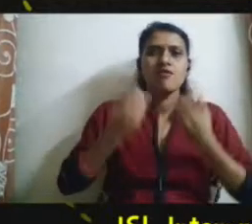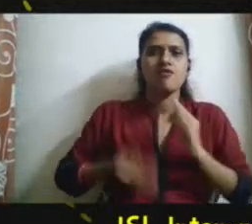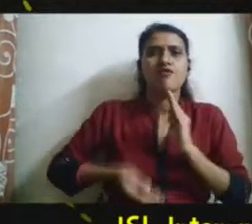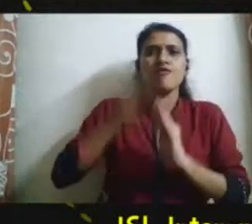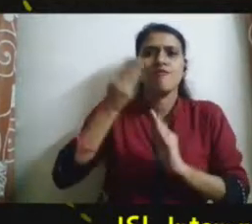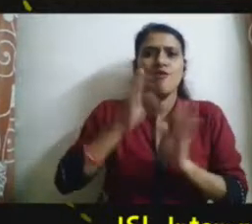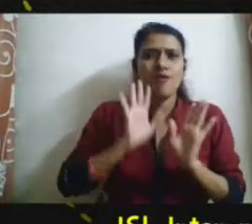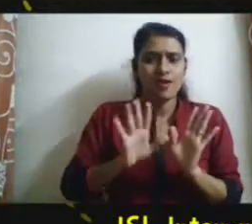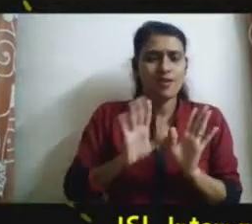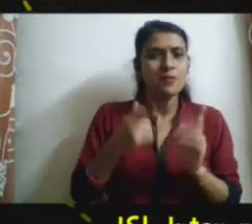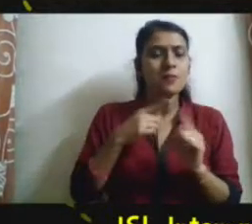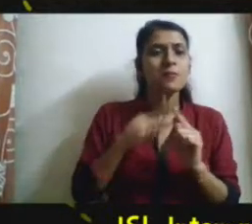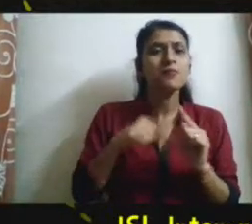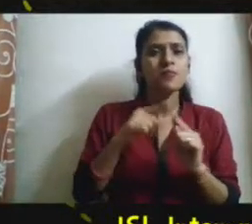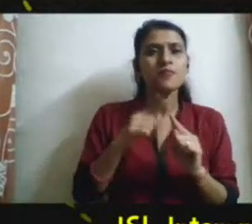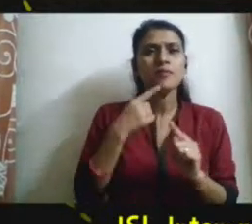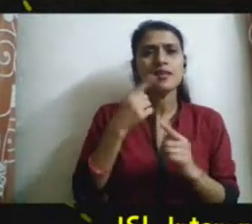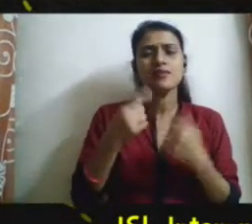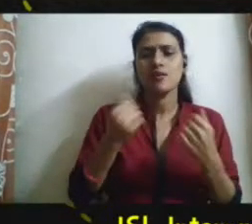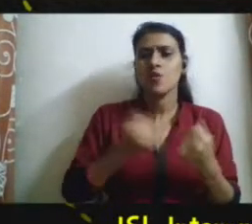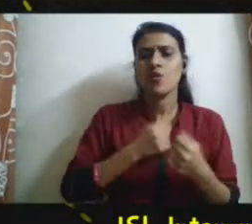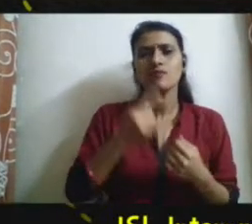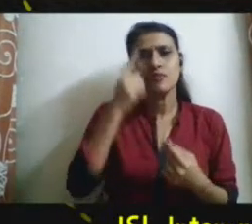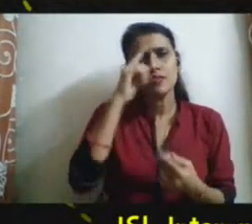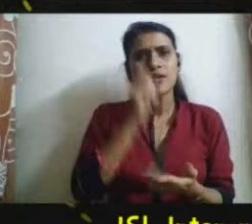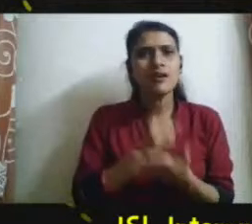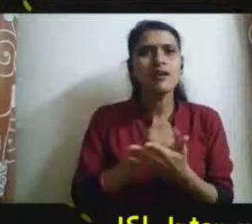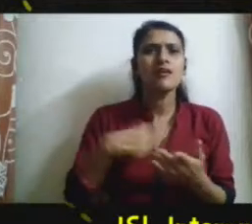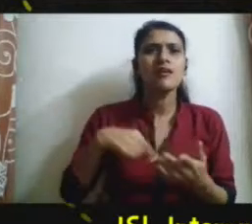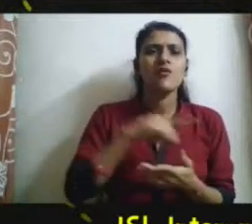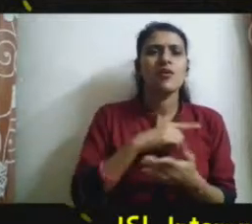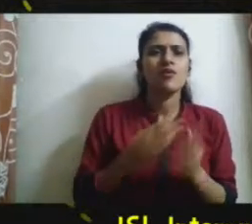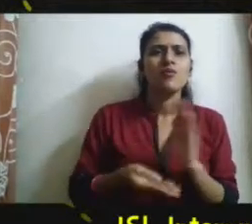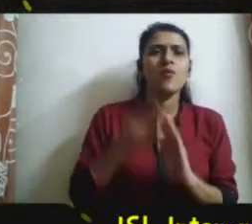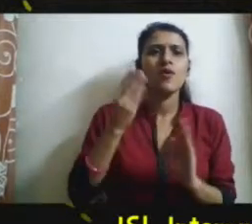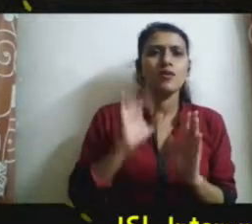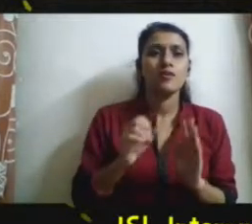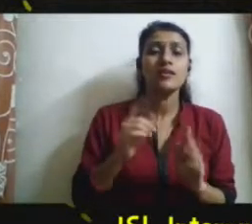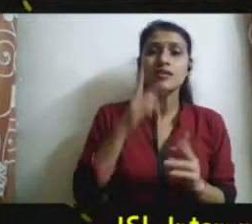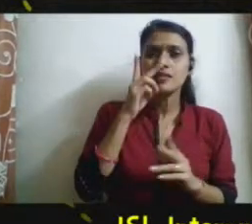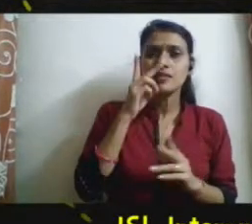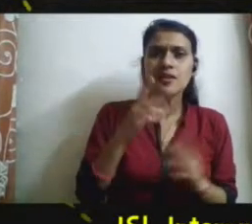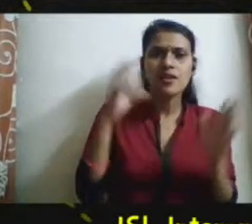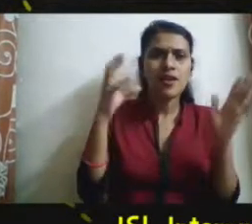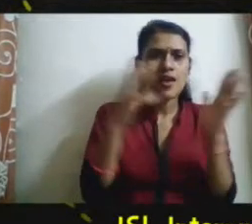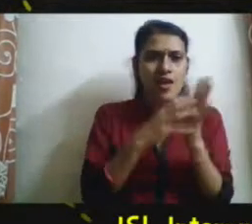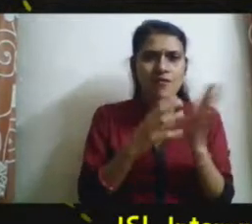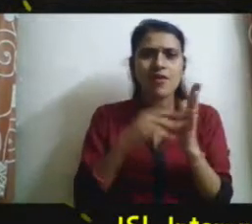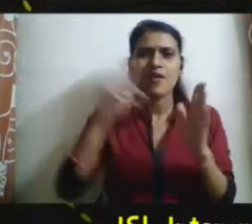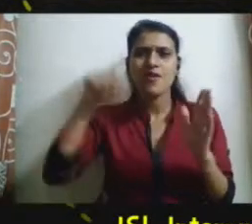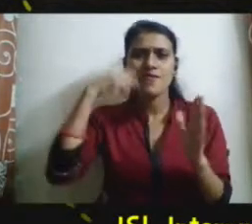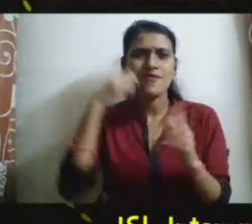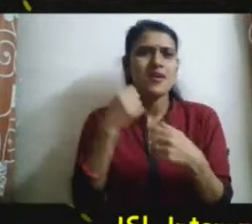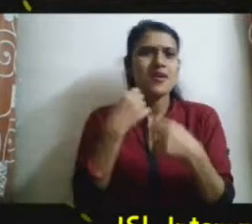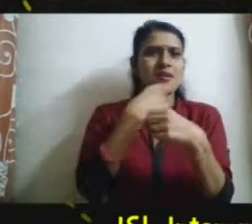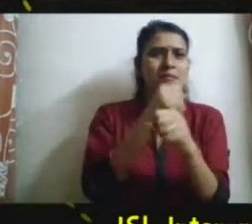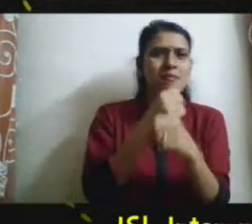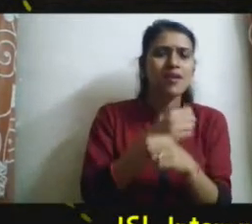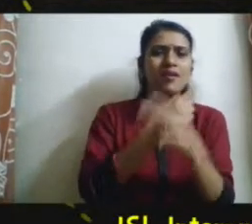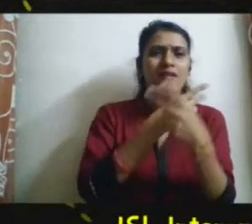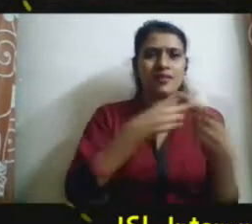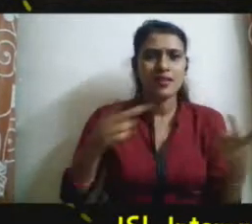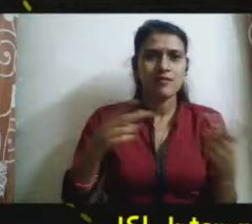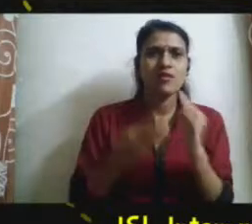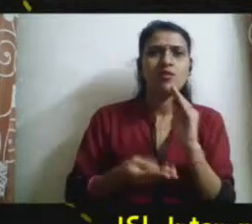denies us that power, we assert ourselves. So I think the fact that you touch on advertising filmmakers as the people we turn to for amplification